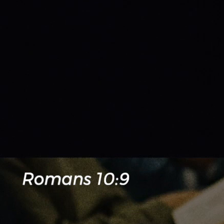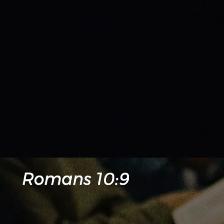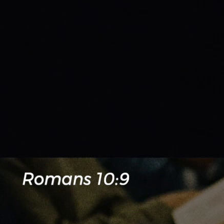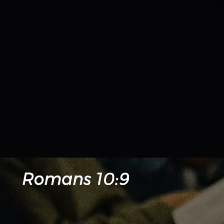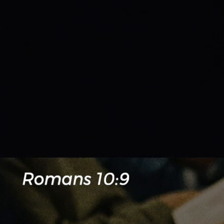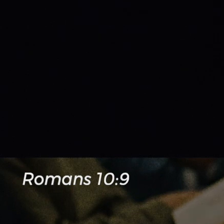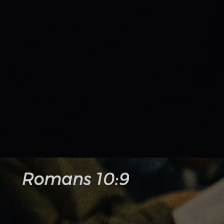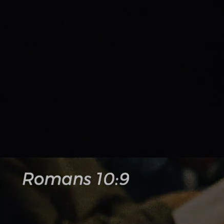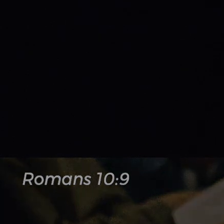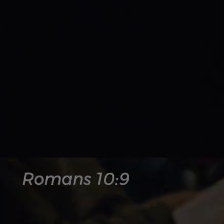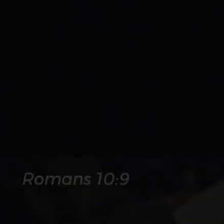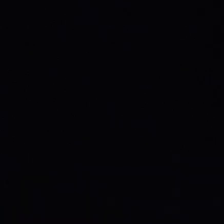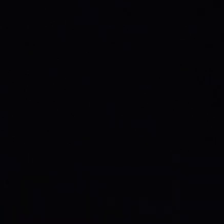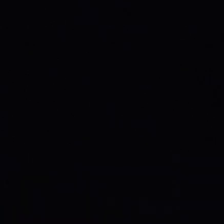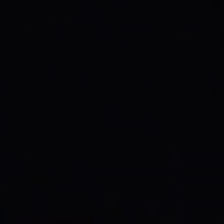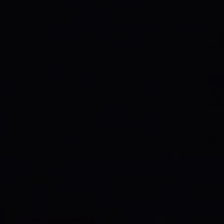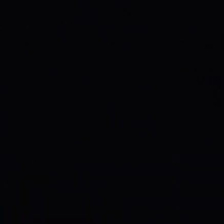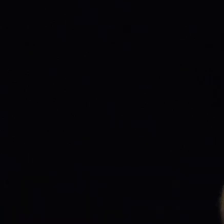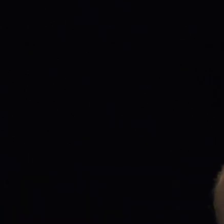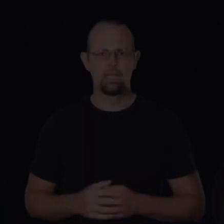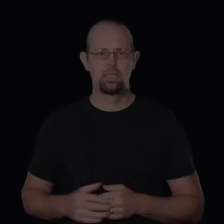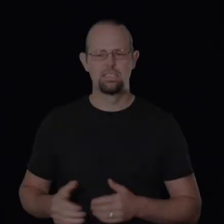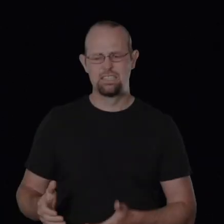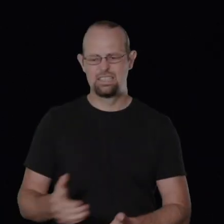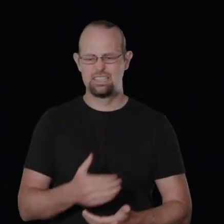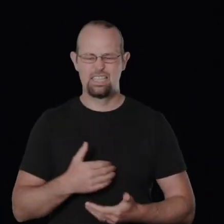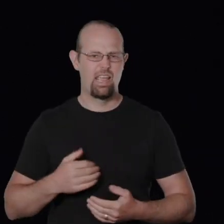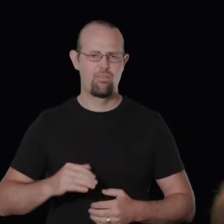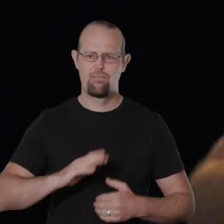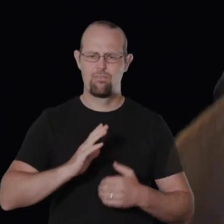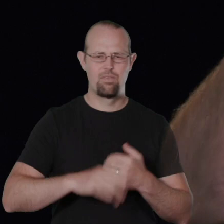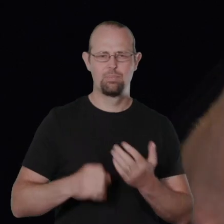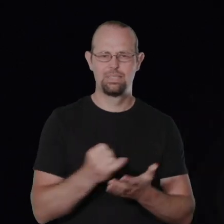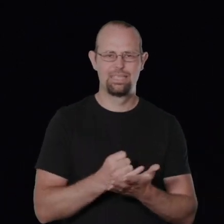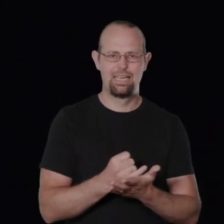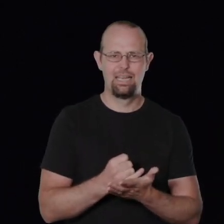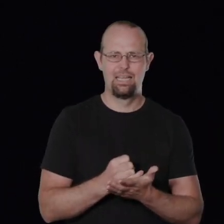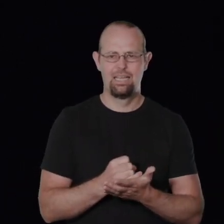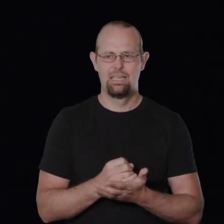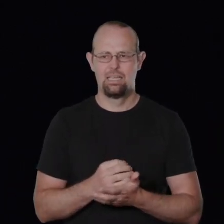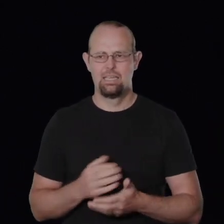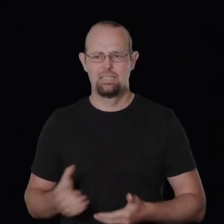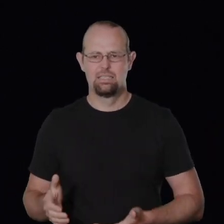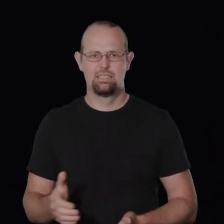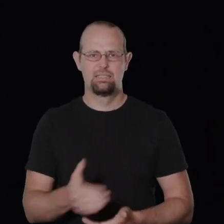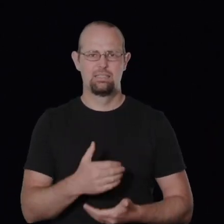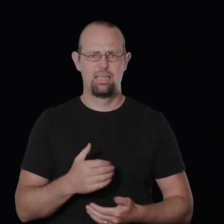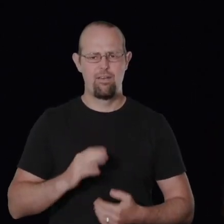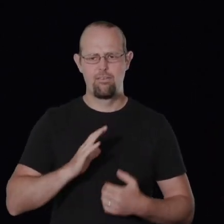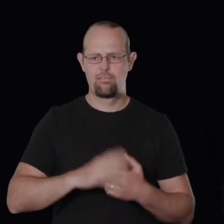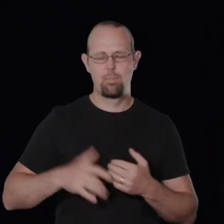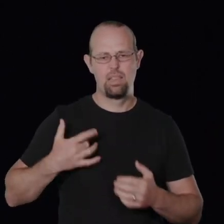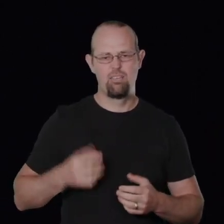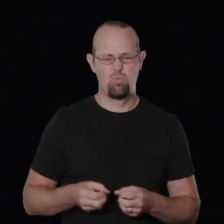saved. Saved from sin, saved from a pointless existence, and saved from a Christless eternity.